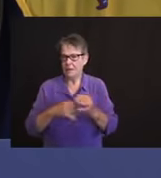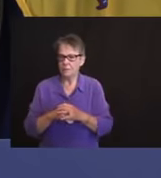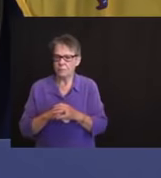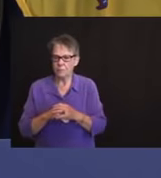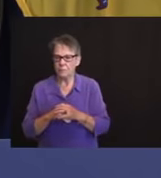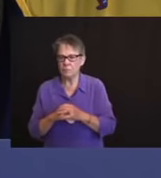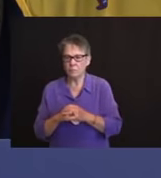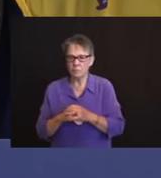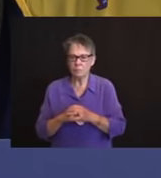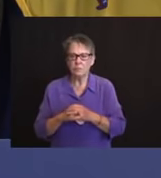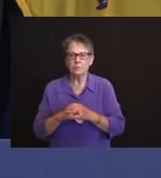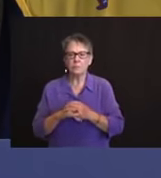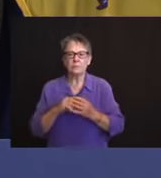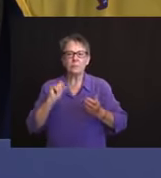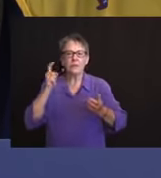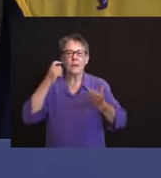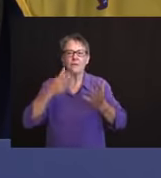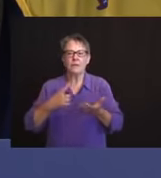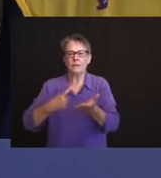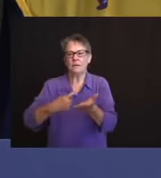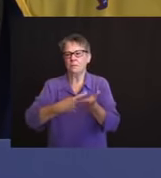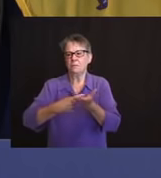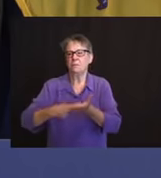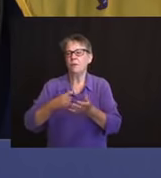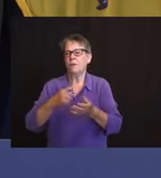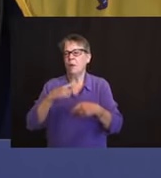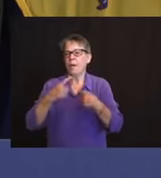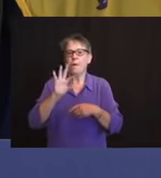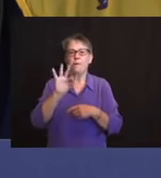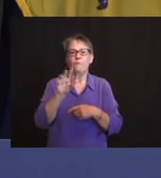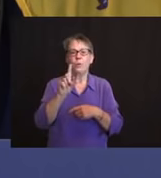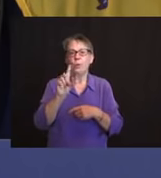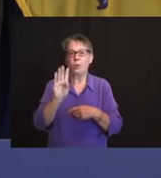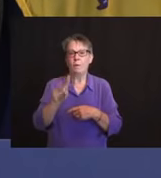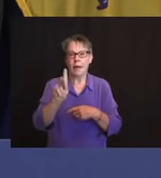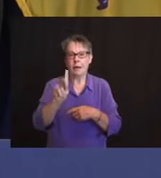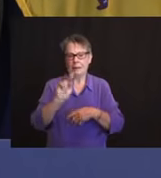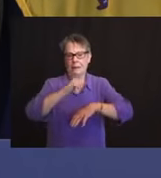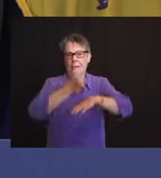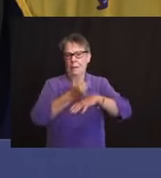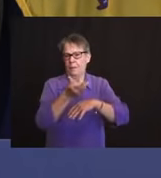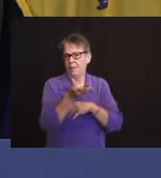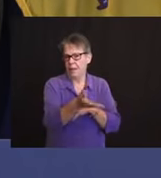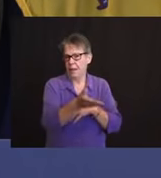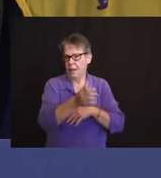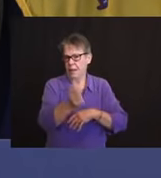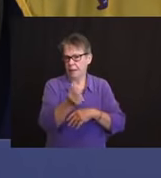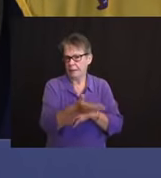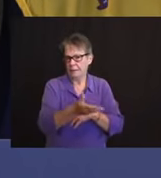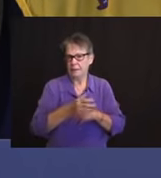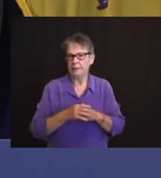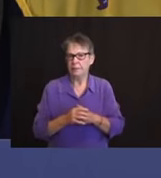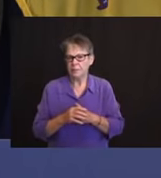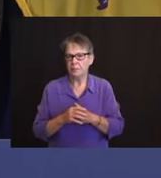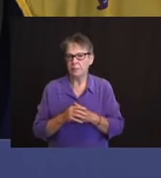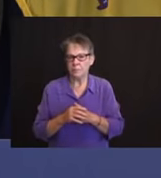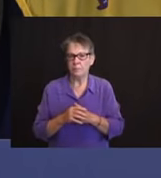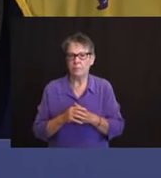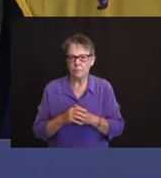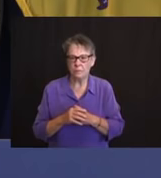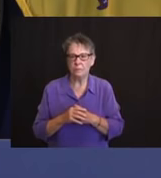and AFL-CIO and Bob McDevitt and local Unite Here, Local 54, and the combination of a lot of folks